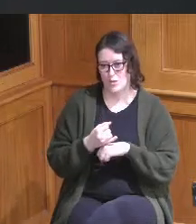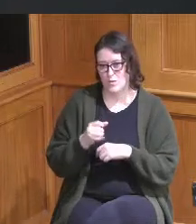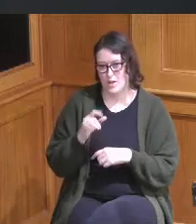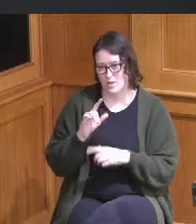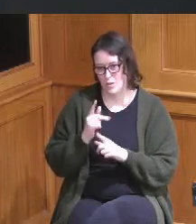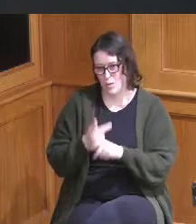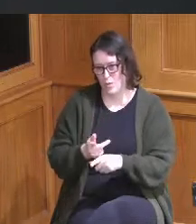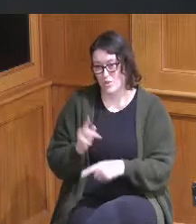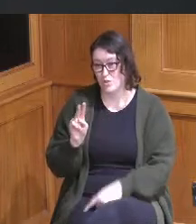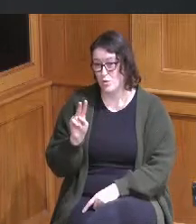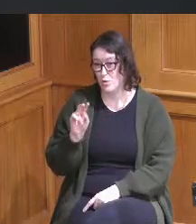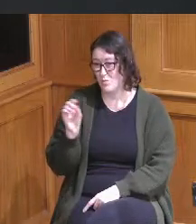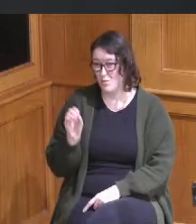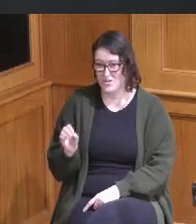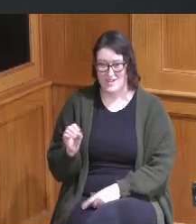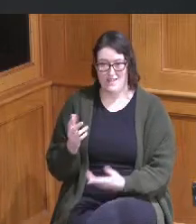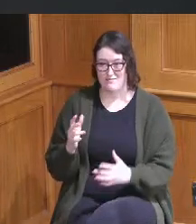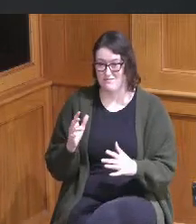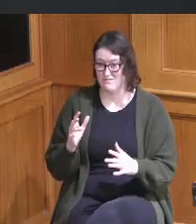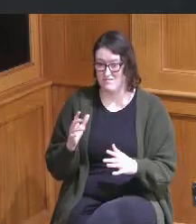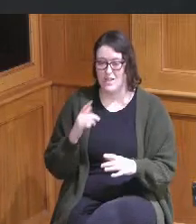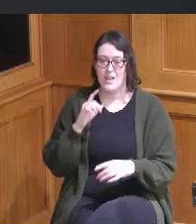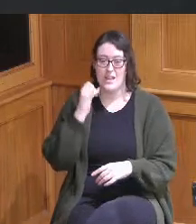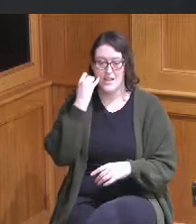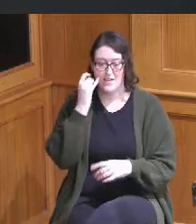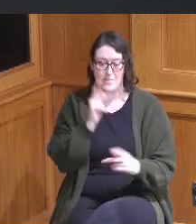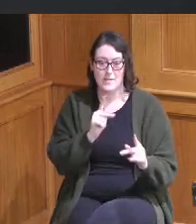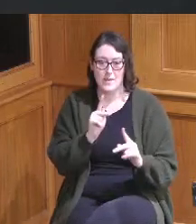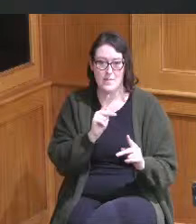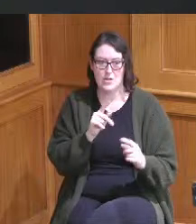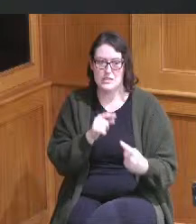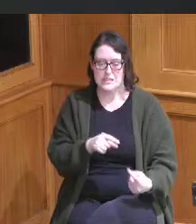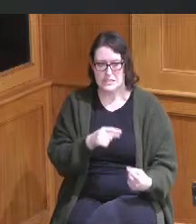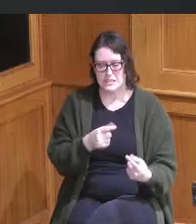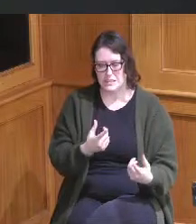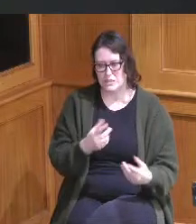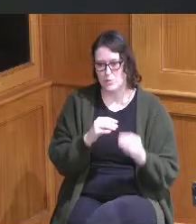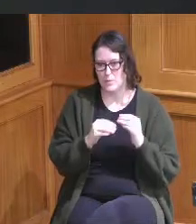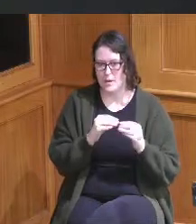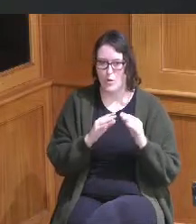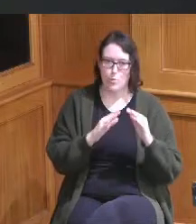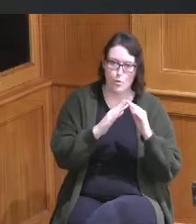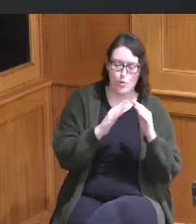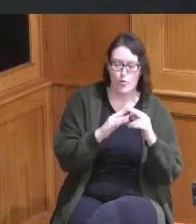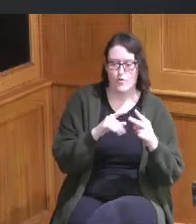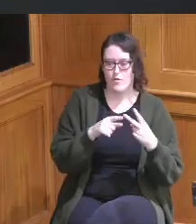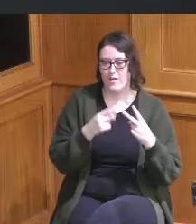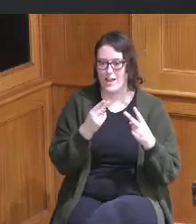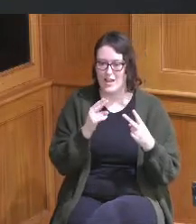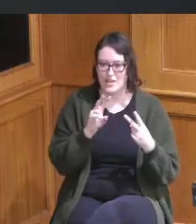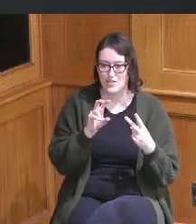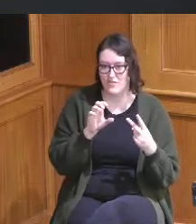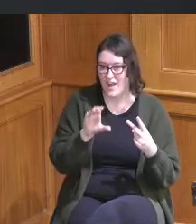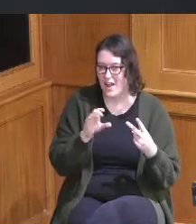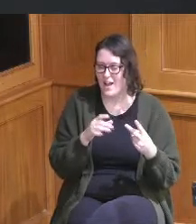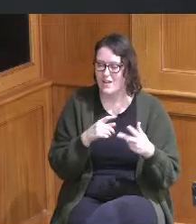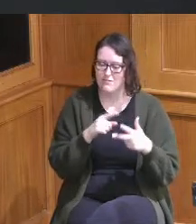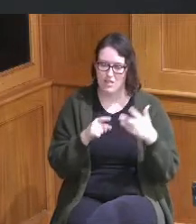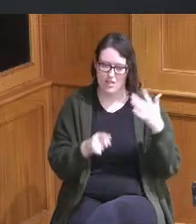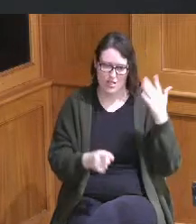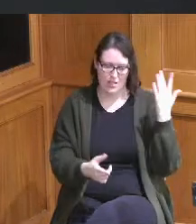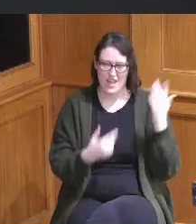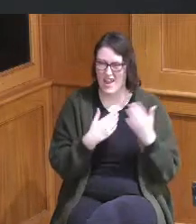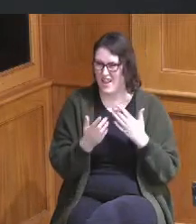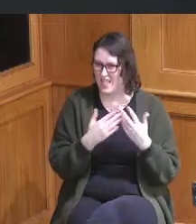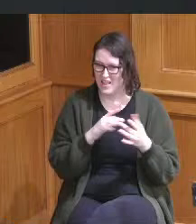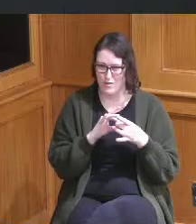community, those that struggle with home repairs. It can be a roof repair, it can be HVAC, it can be a number of things to